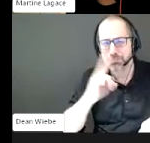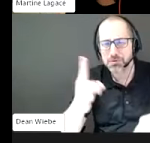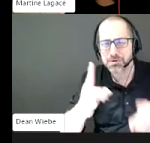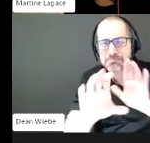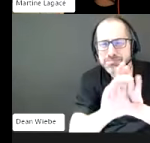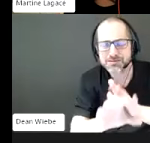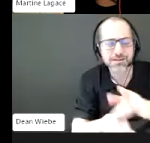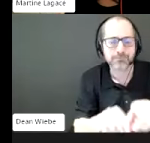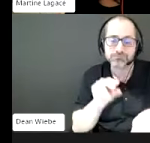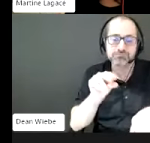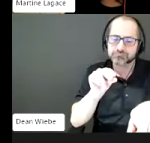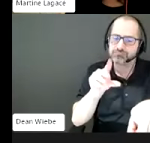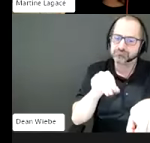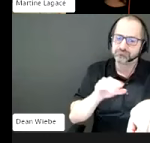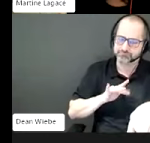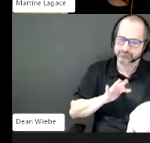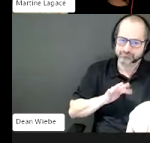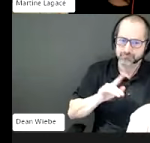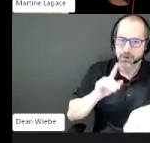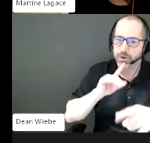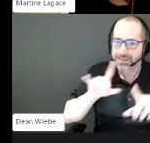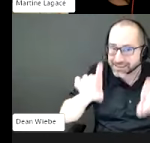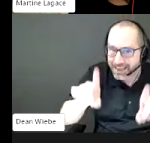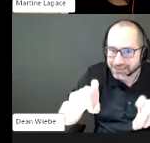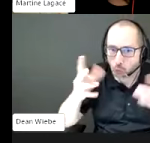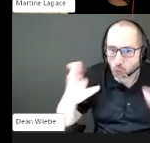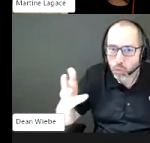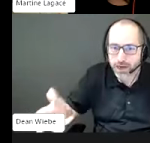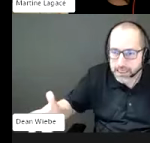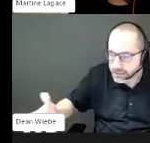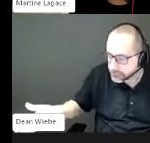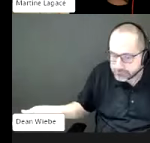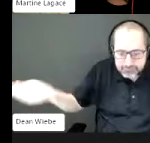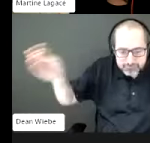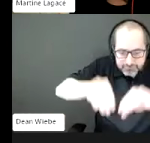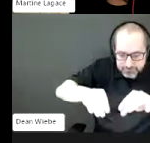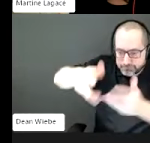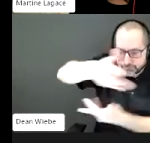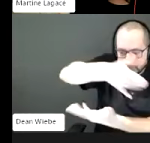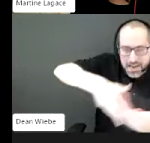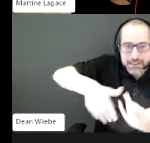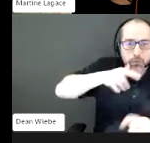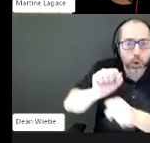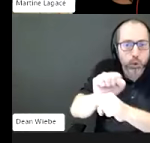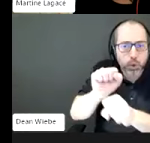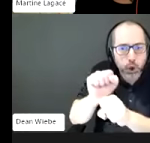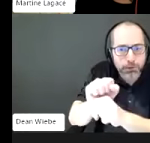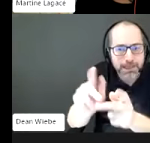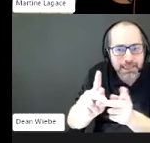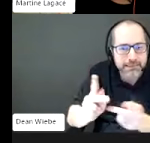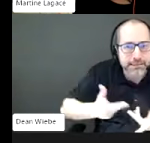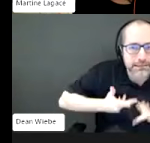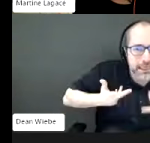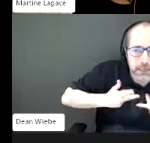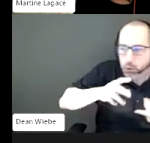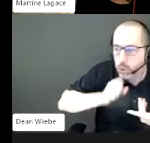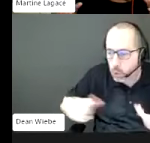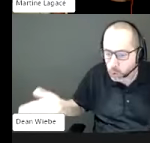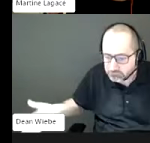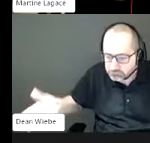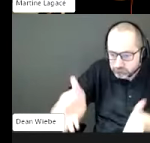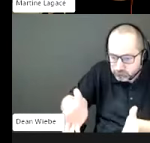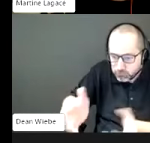that hypothesis of intergenerational contact in the workplace, in the context of work, to try to see if it does have an impact